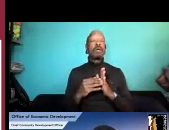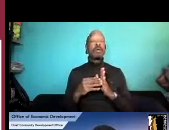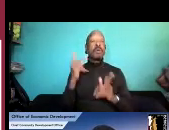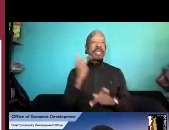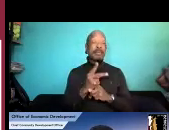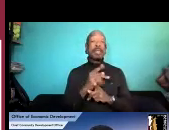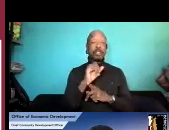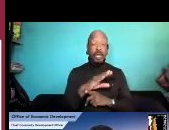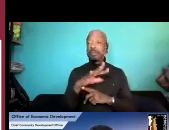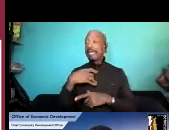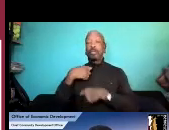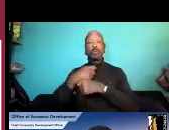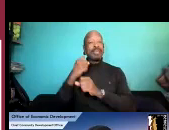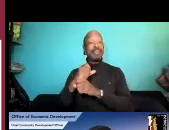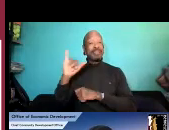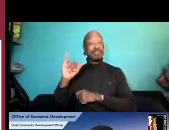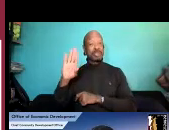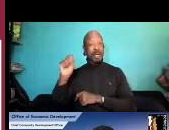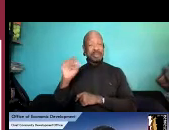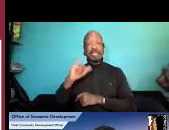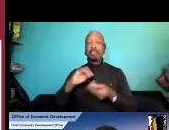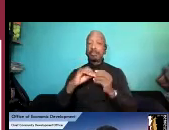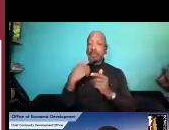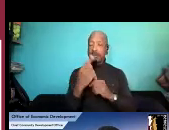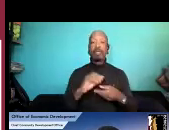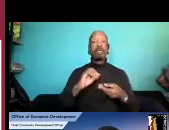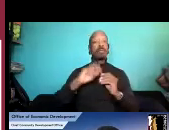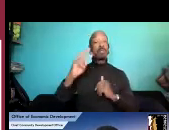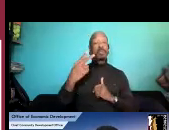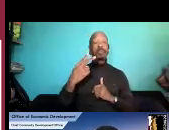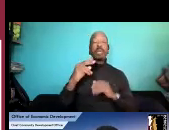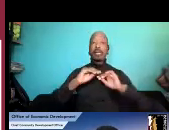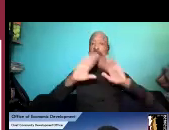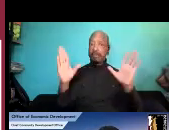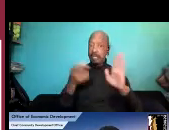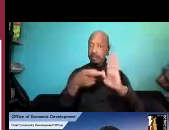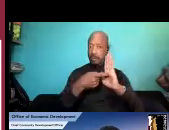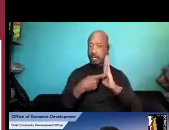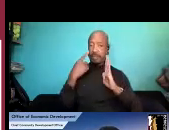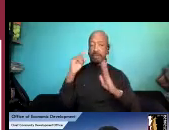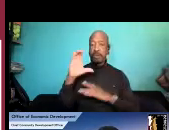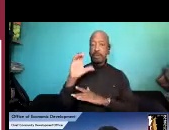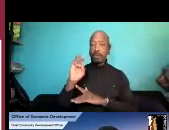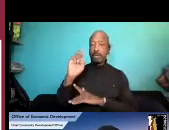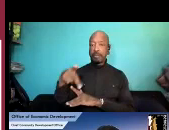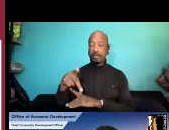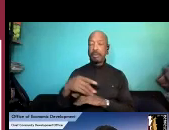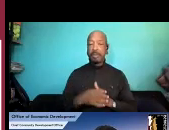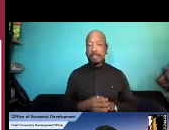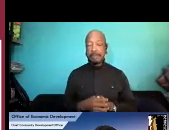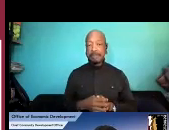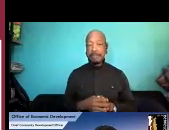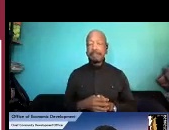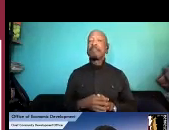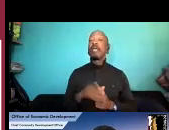And so, that's number one. Number two, clarify and limit the personal guarantee requirement for cooperatives. Cooperatives will be able